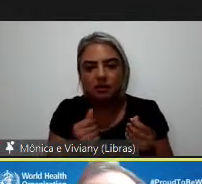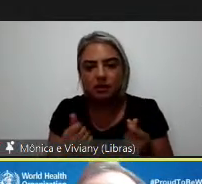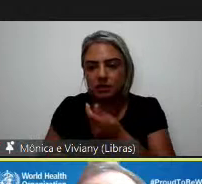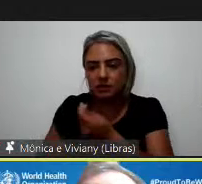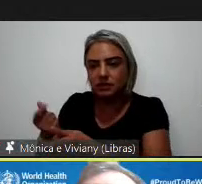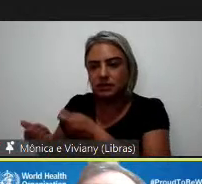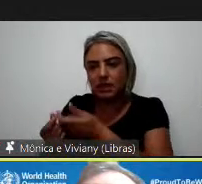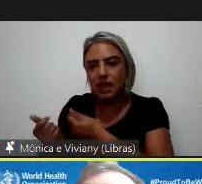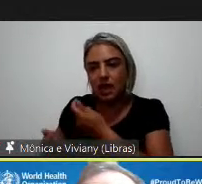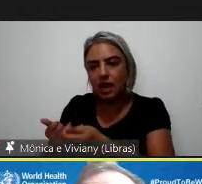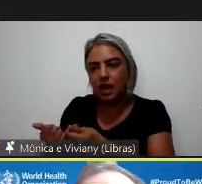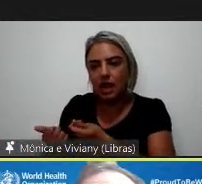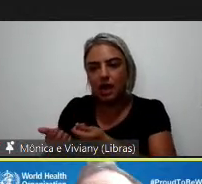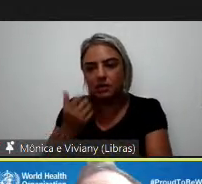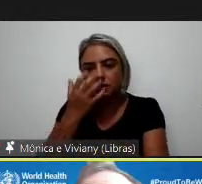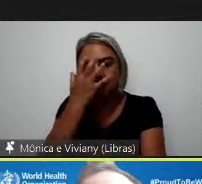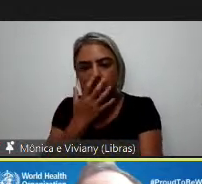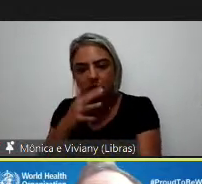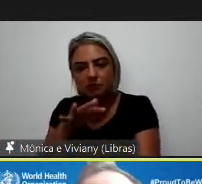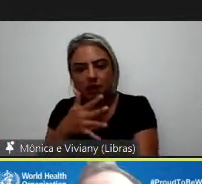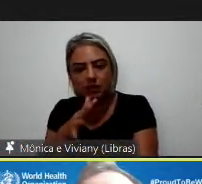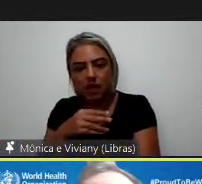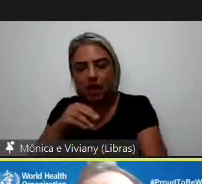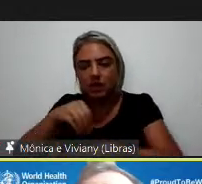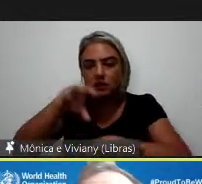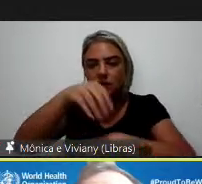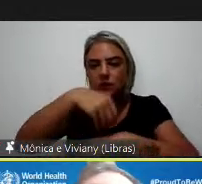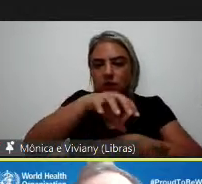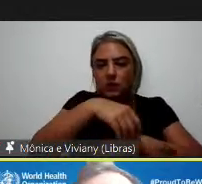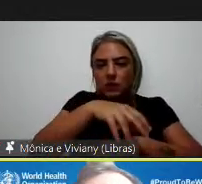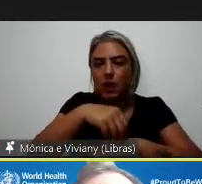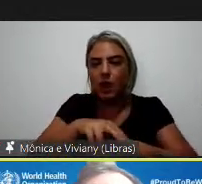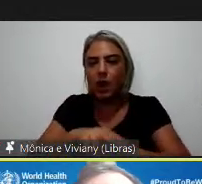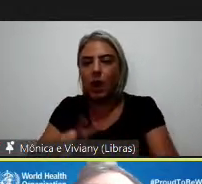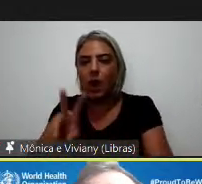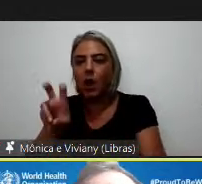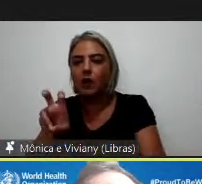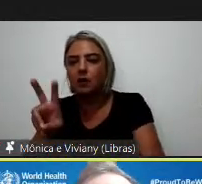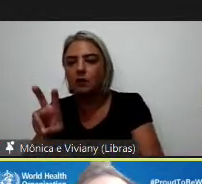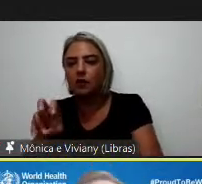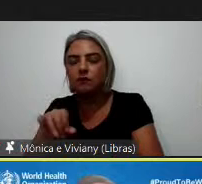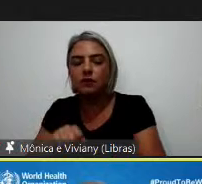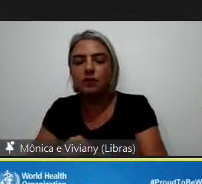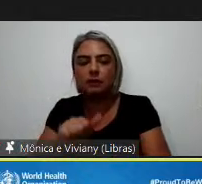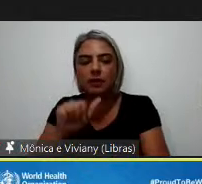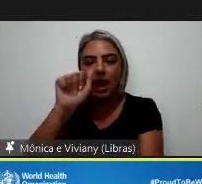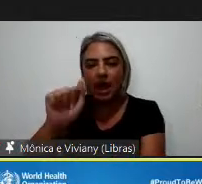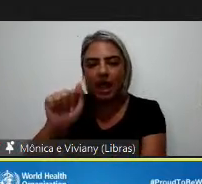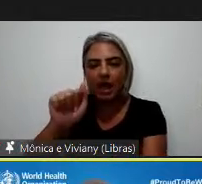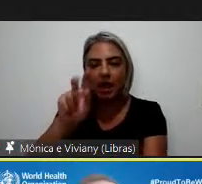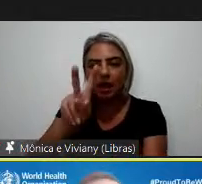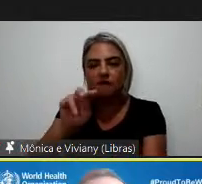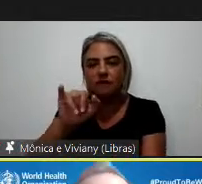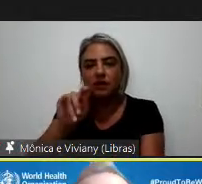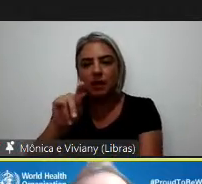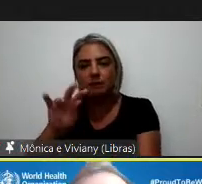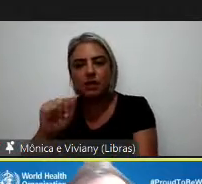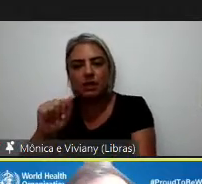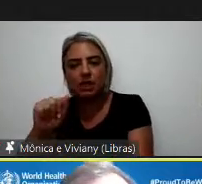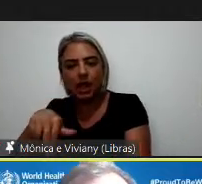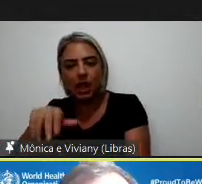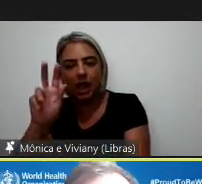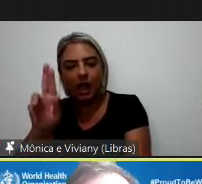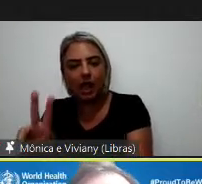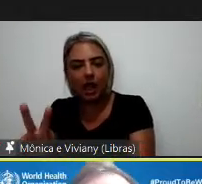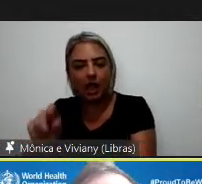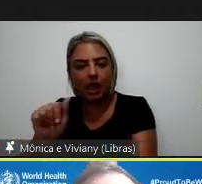A tablets. You see, very large disruption. More than half of the countries respond to the service indicating we can't